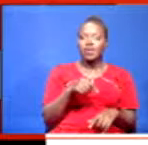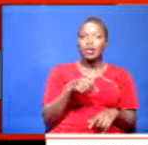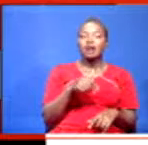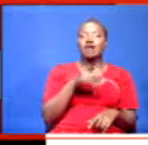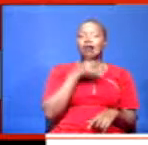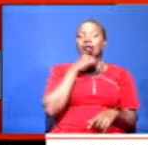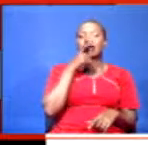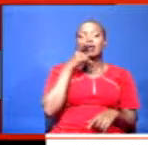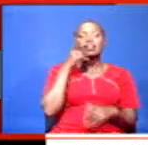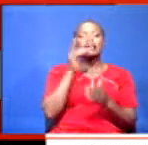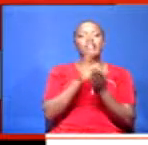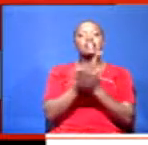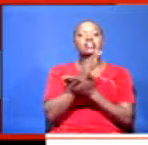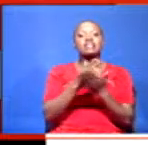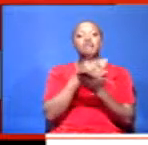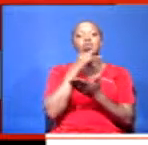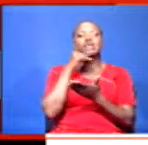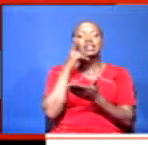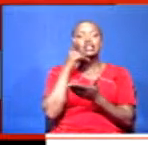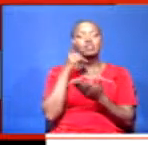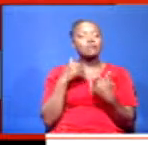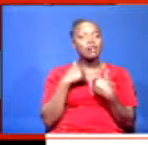semi-arid, whereby you have